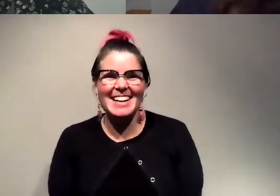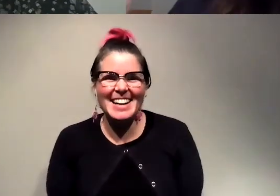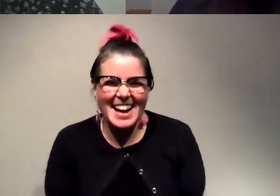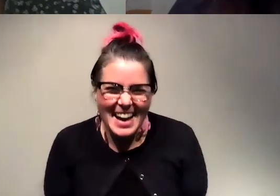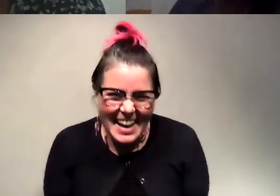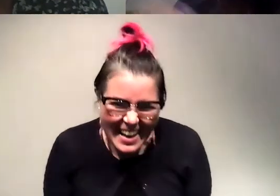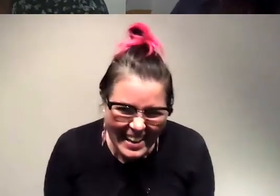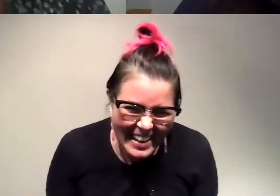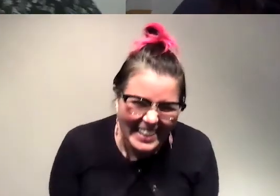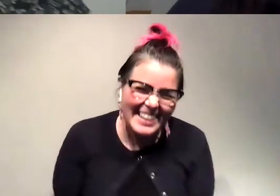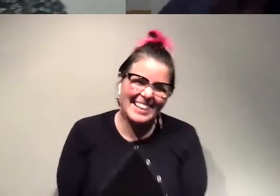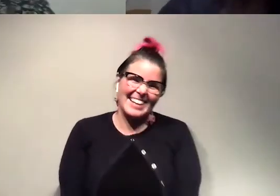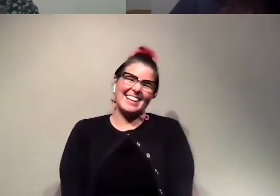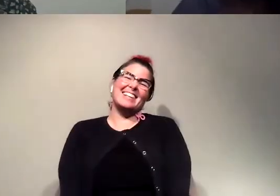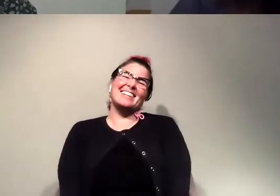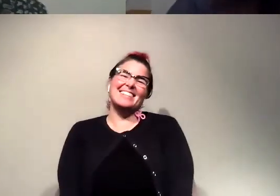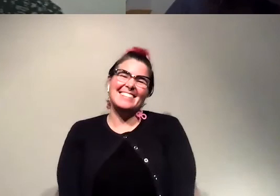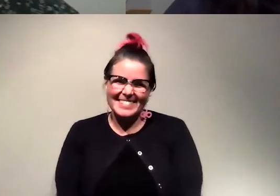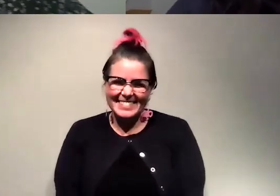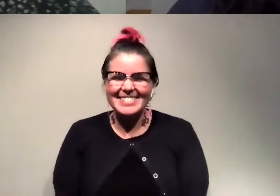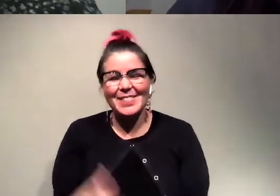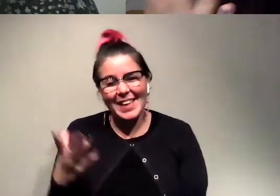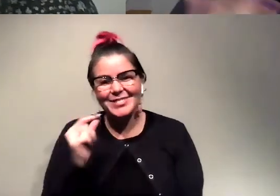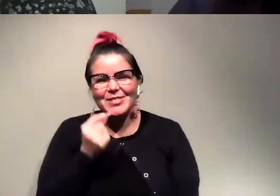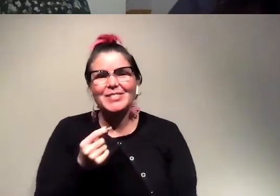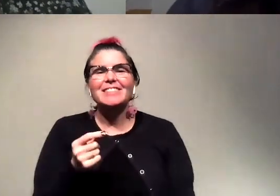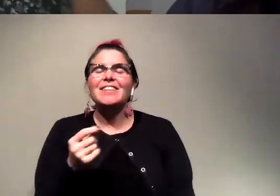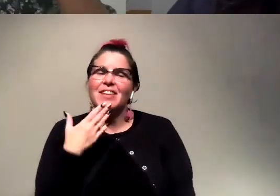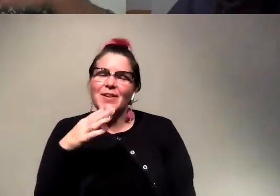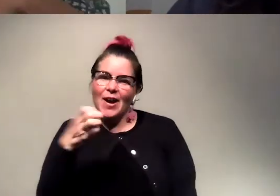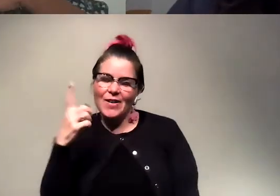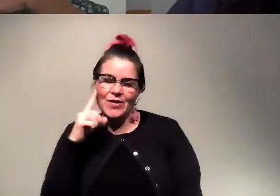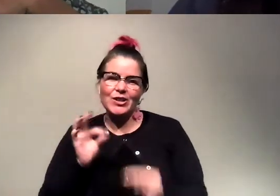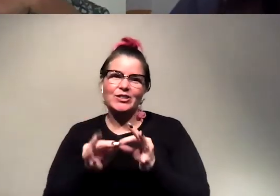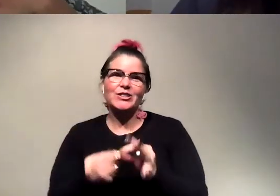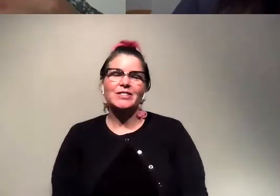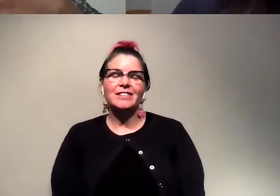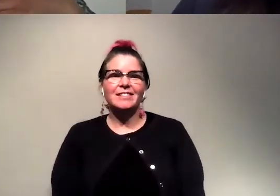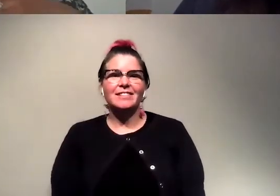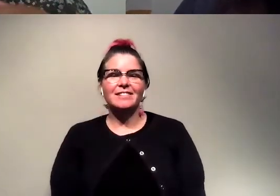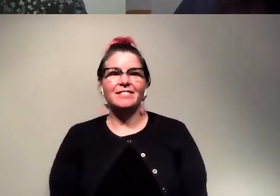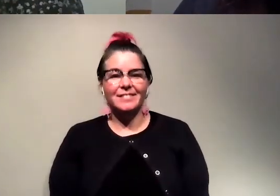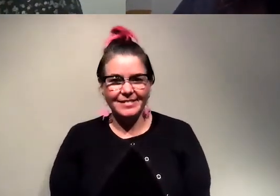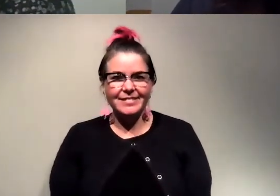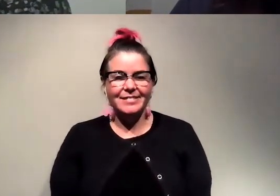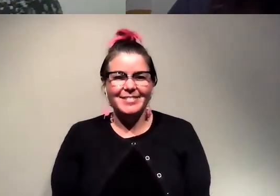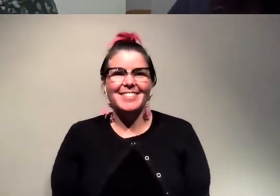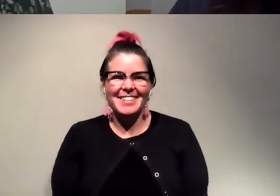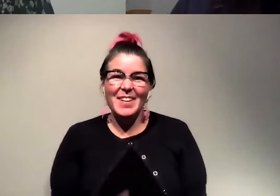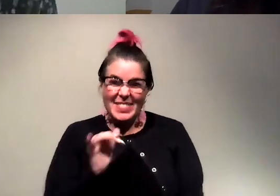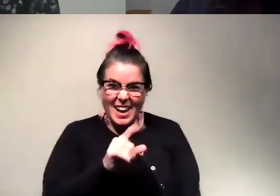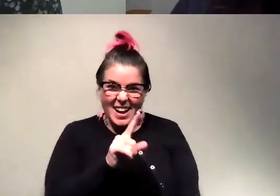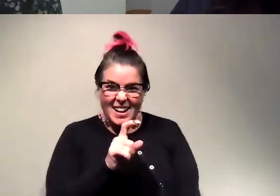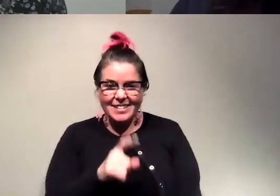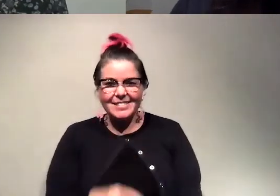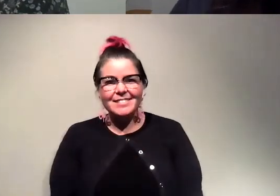Makes sense. So that's really great. Thank you, Erin, for signing. Wait, it's this? Yeah. Can you do it for us one